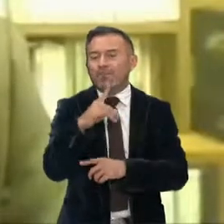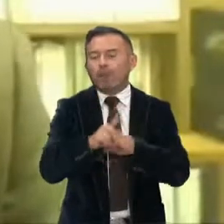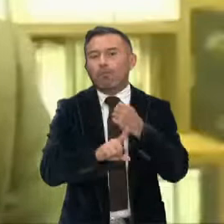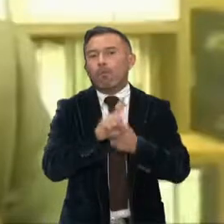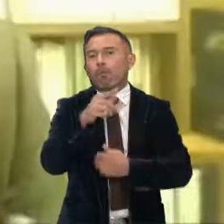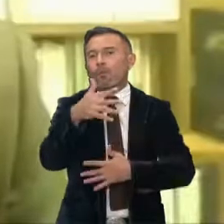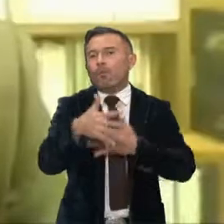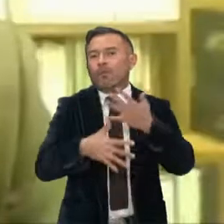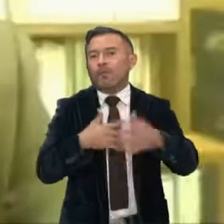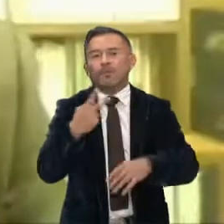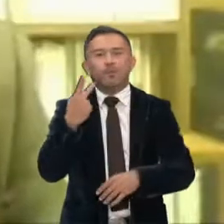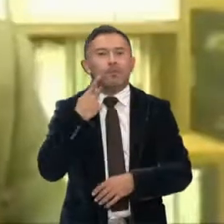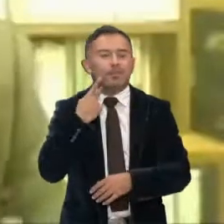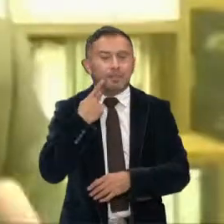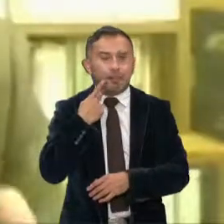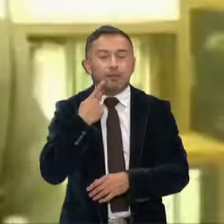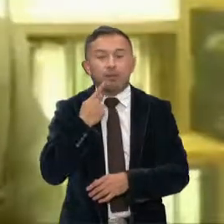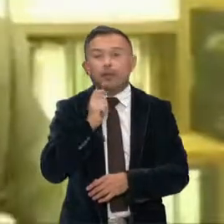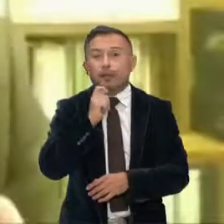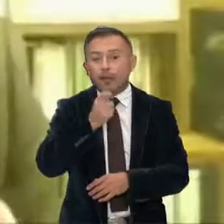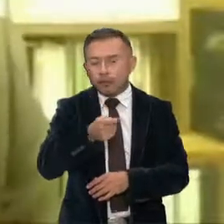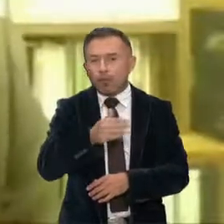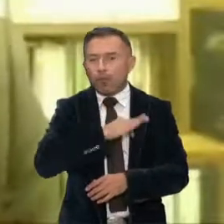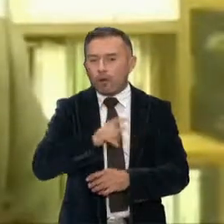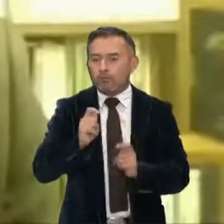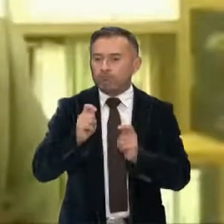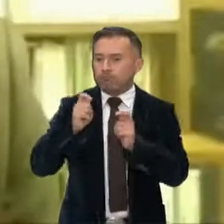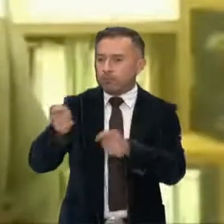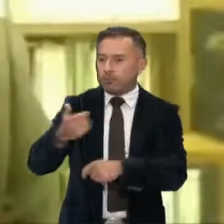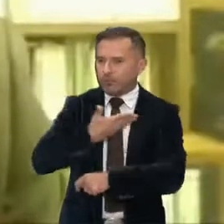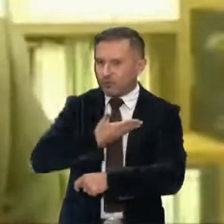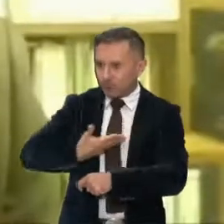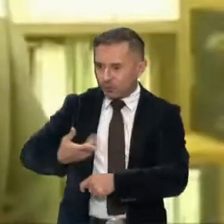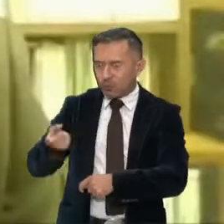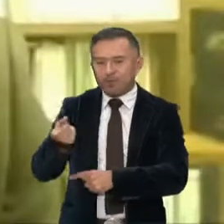political crisis in Bolivia, which was